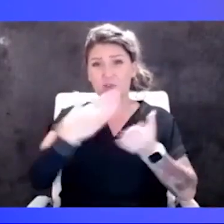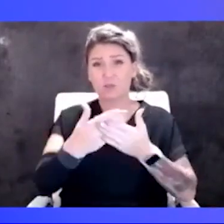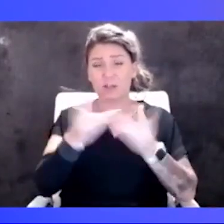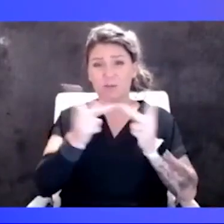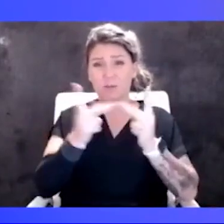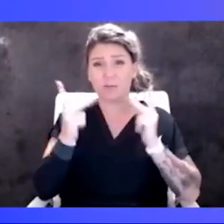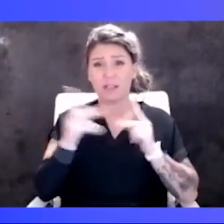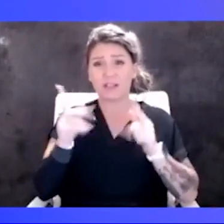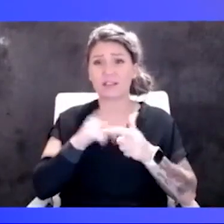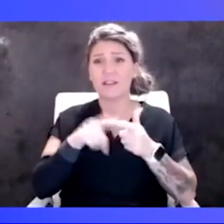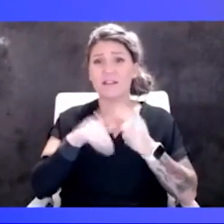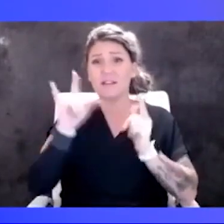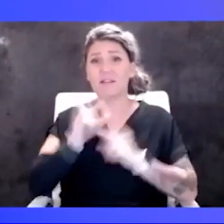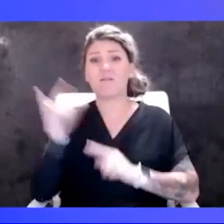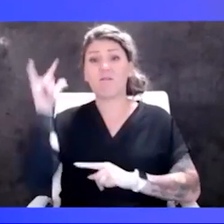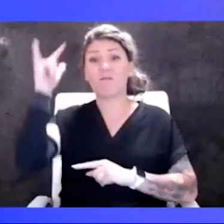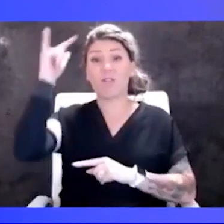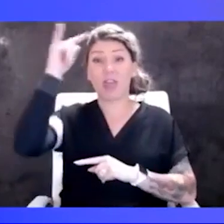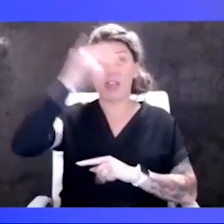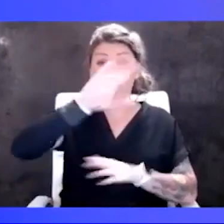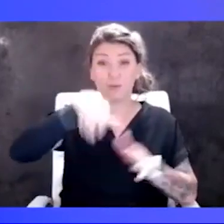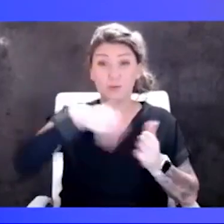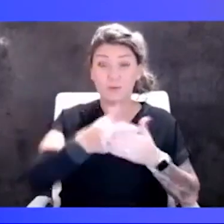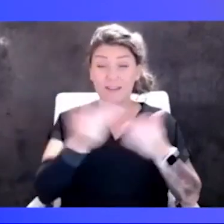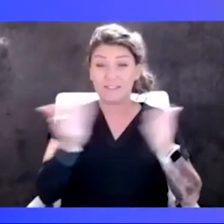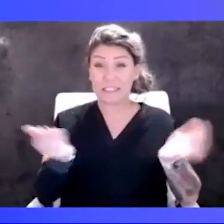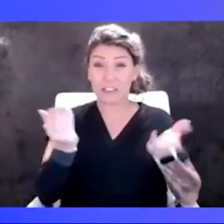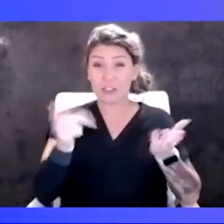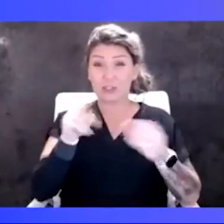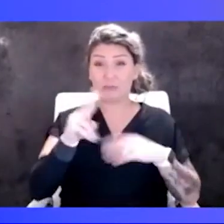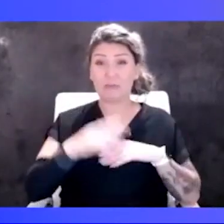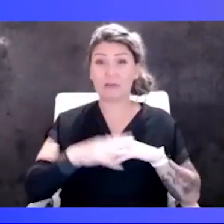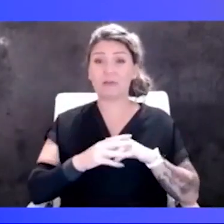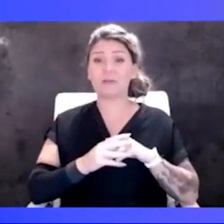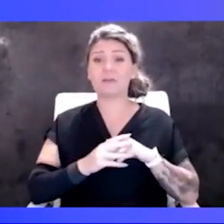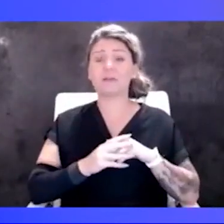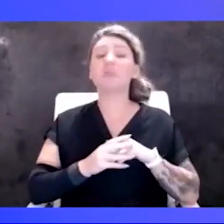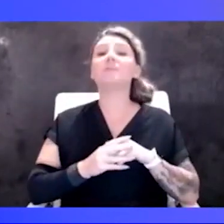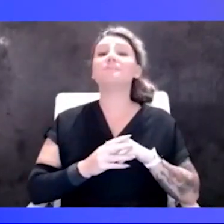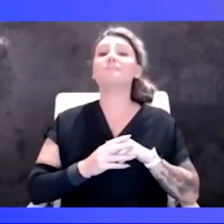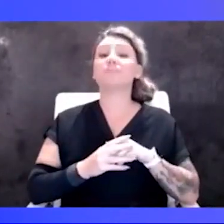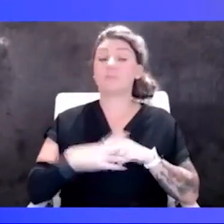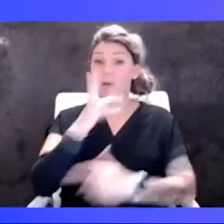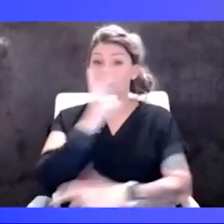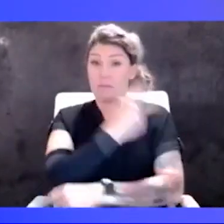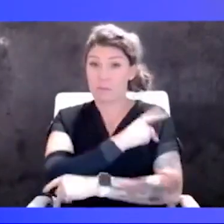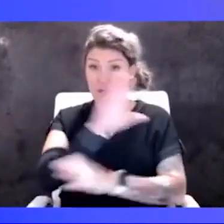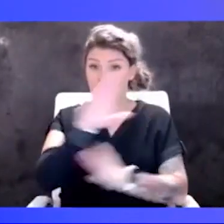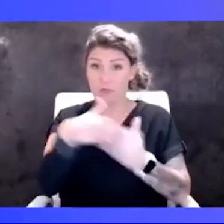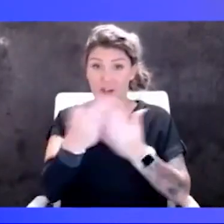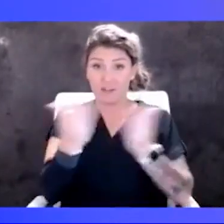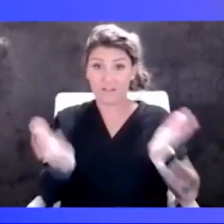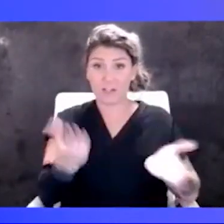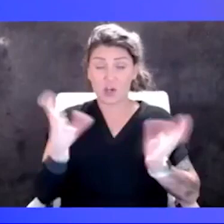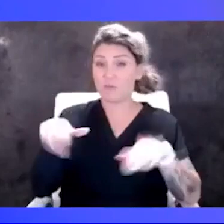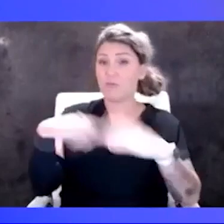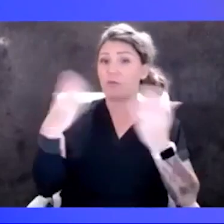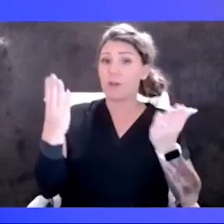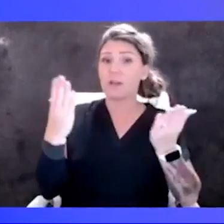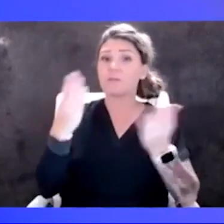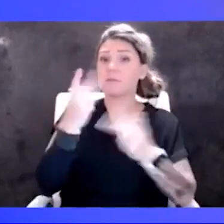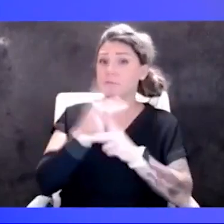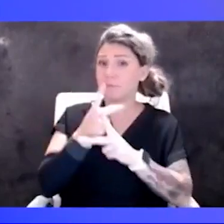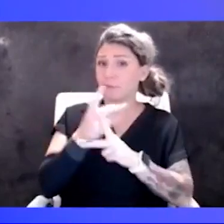flight to get here. Ultimately, the patient did get here, and we were able to provide care for that